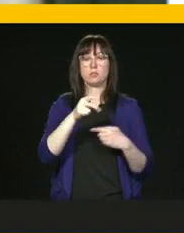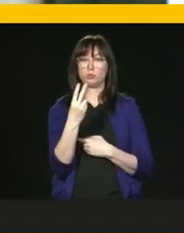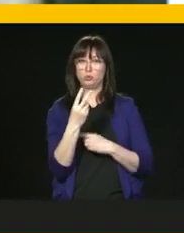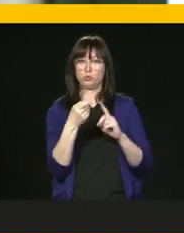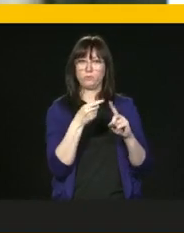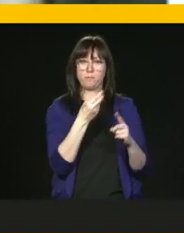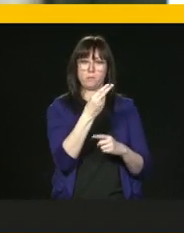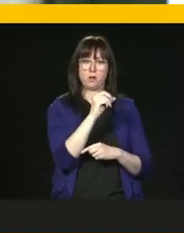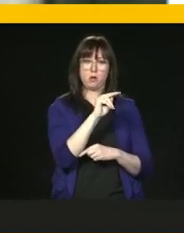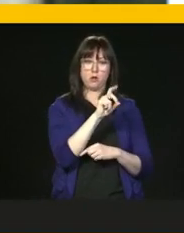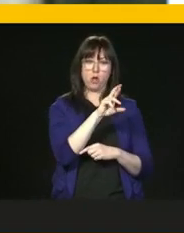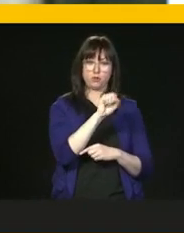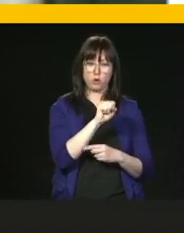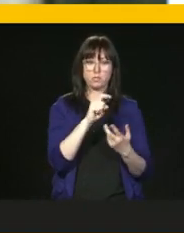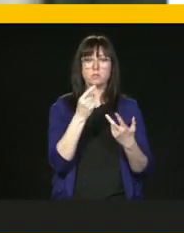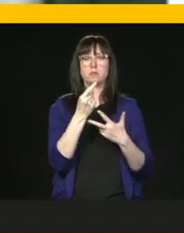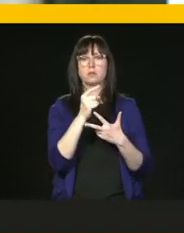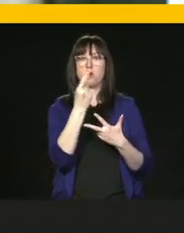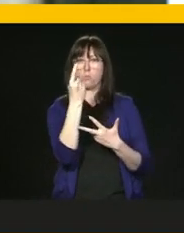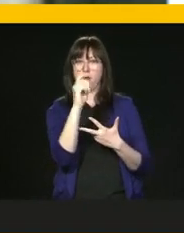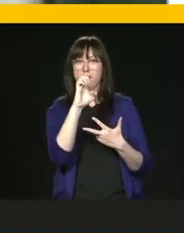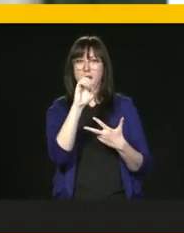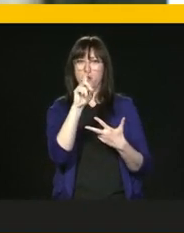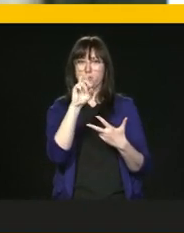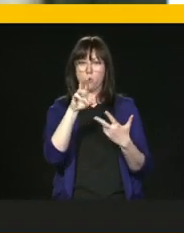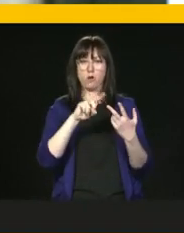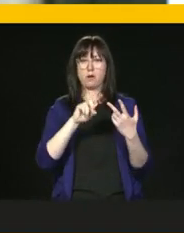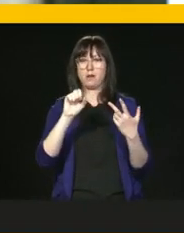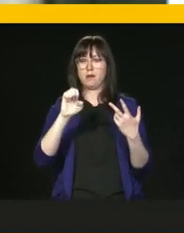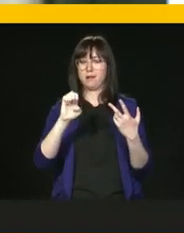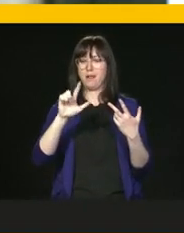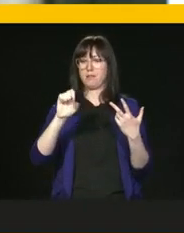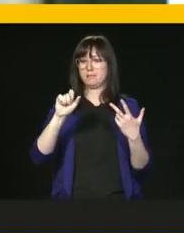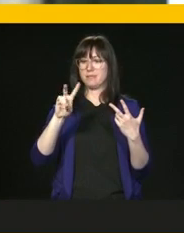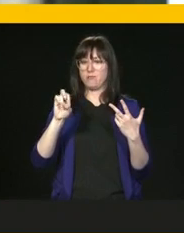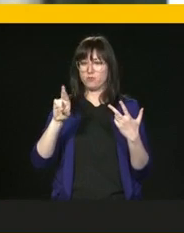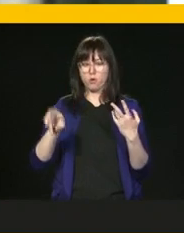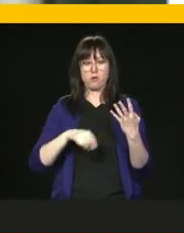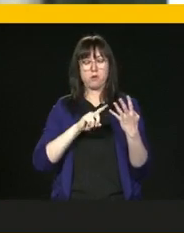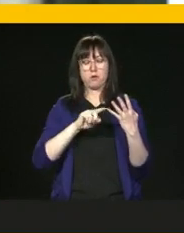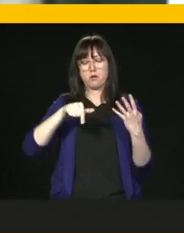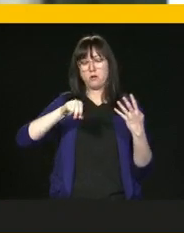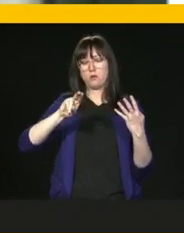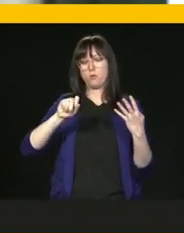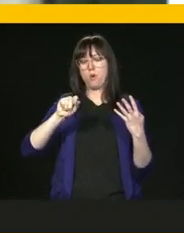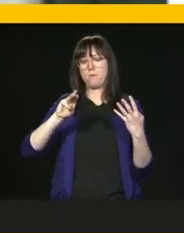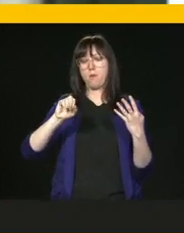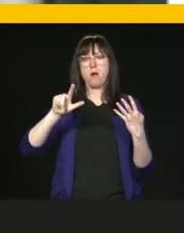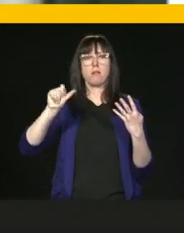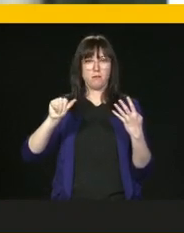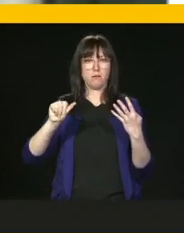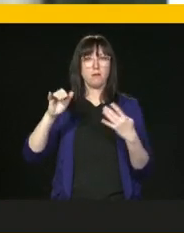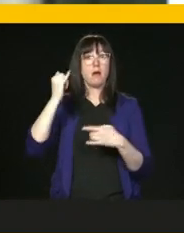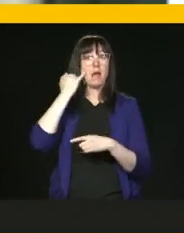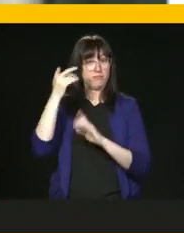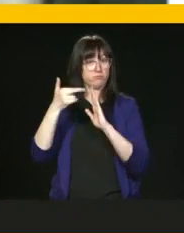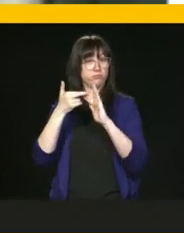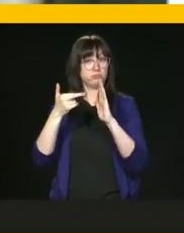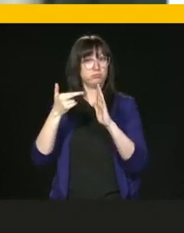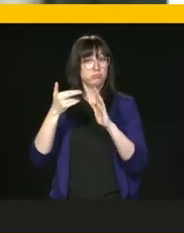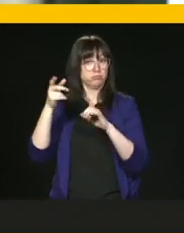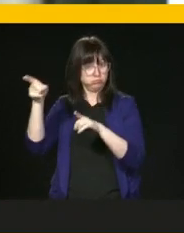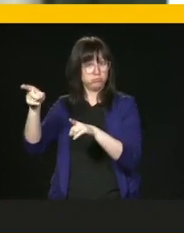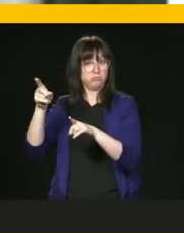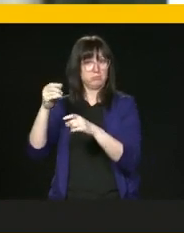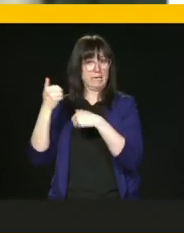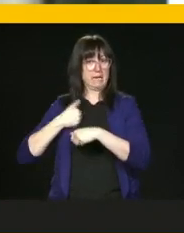1 each from Ecuador, El Salvador, and Guatemala. If you're a Canadian abroad, register with the government